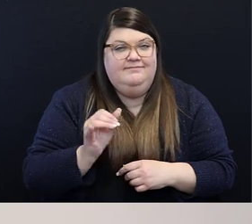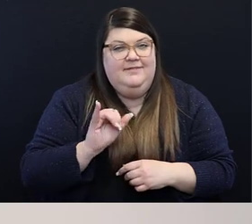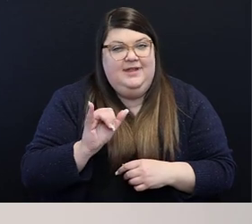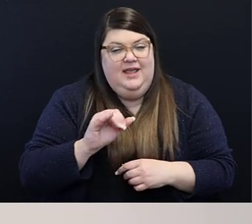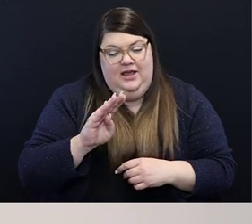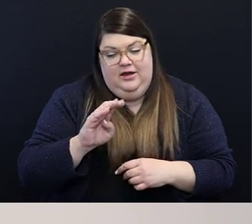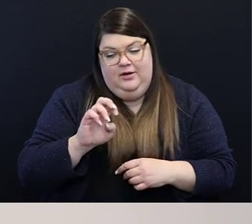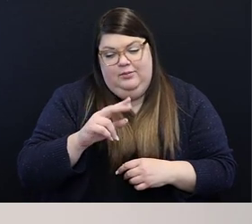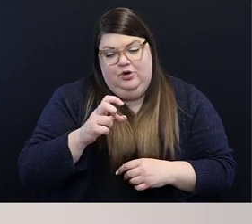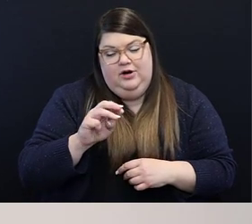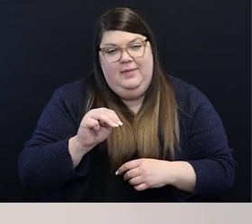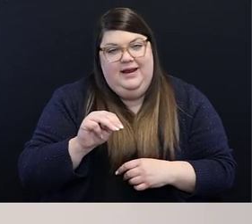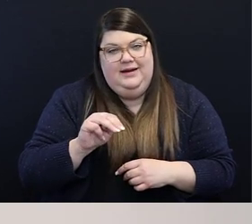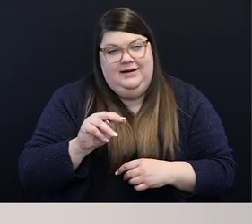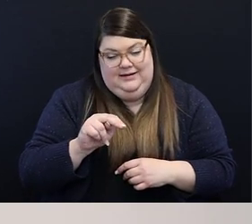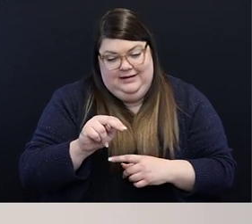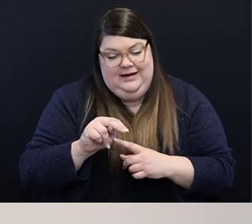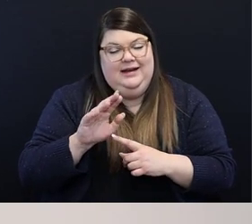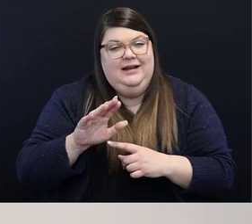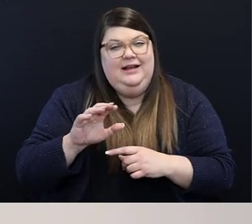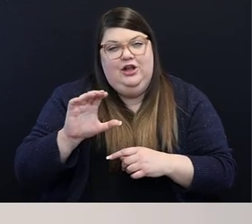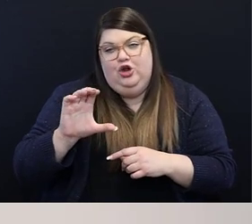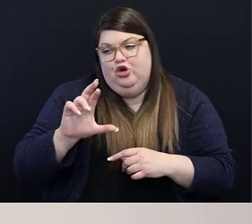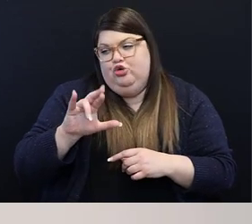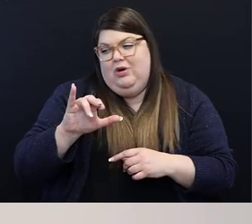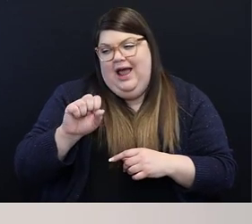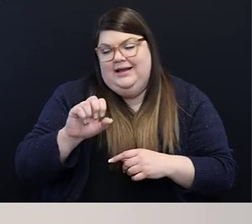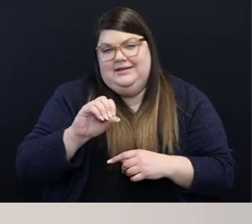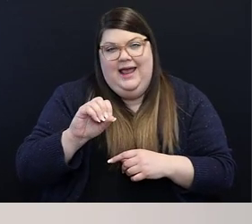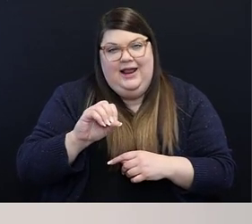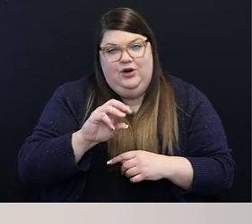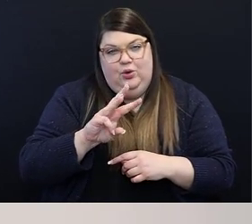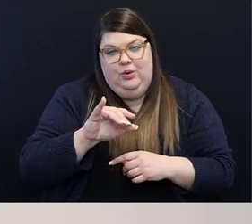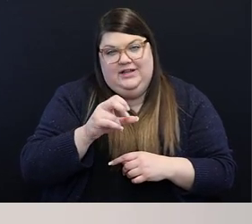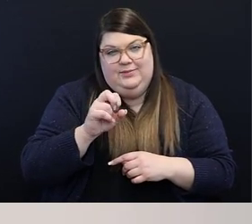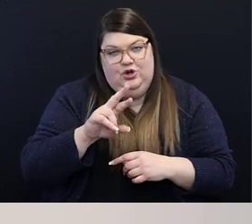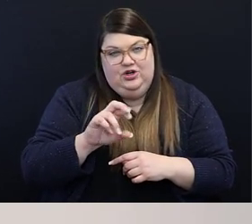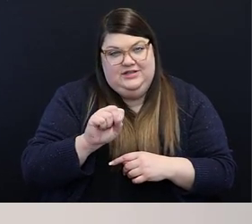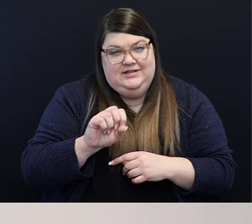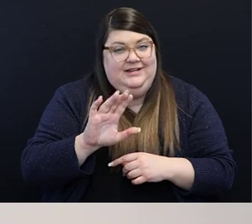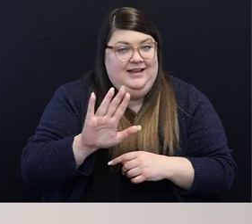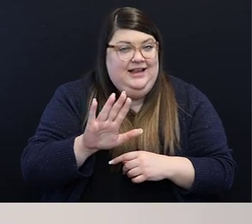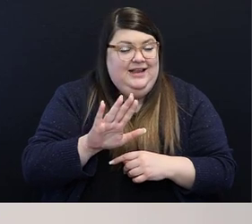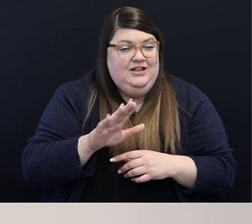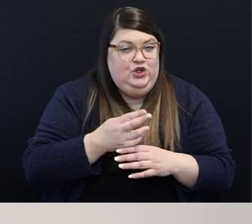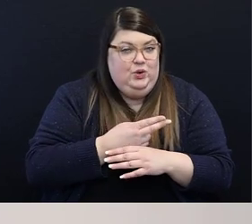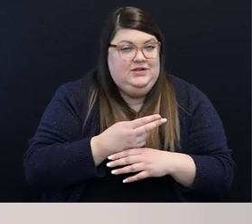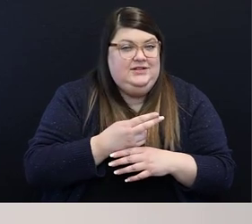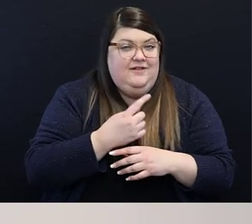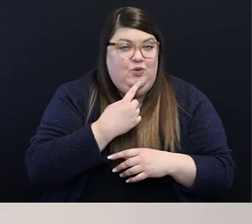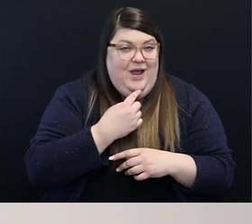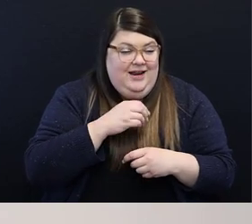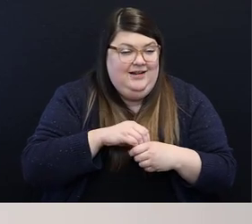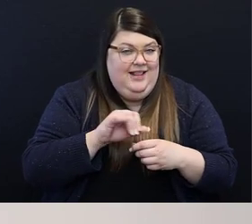like Bergman's Cries and Whispers, and his use of red in that film is a huge influence to me.